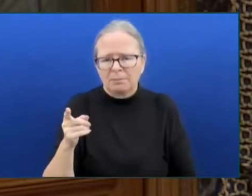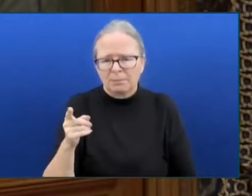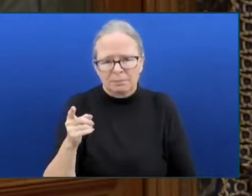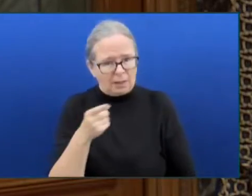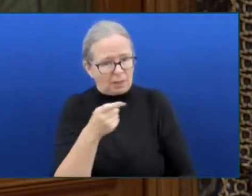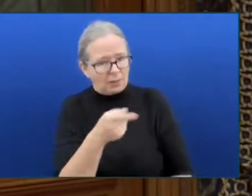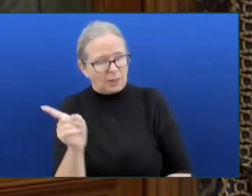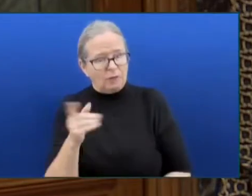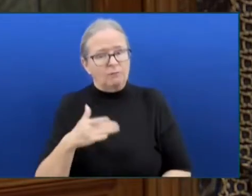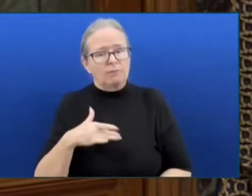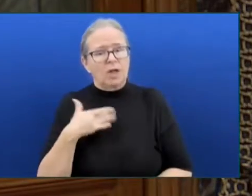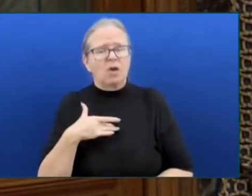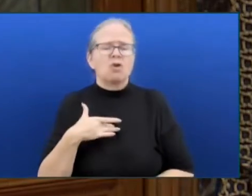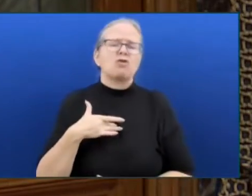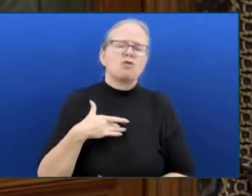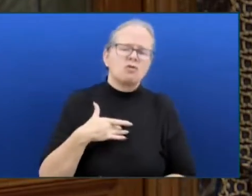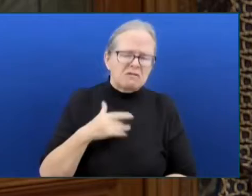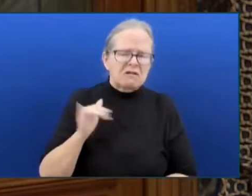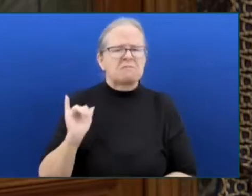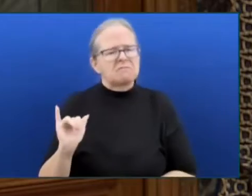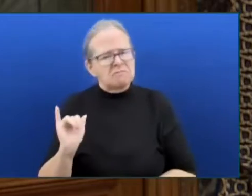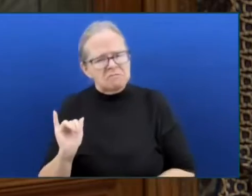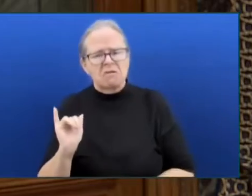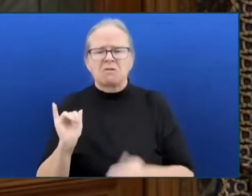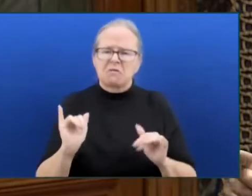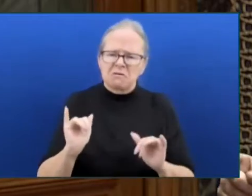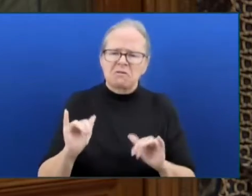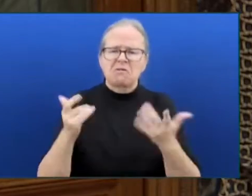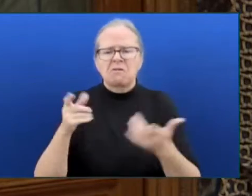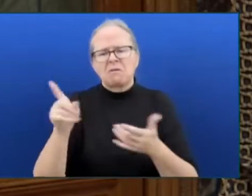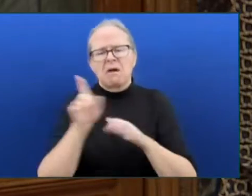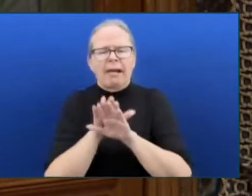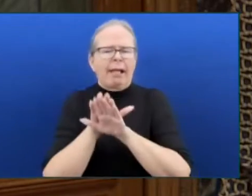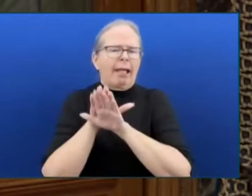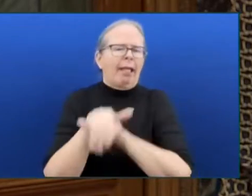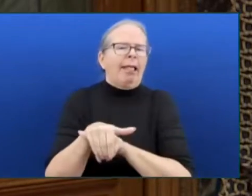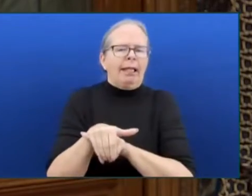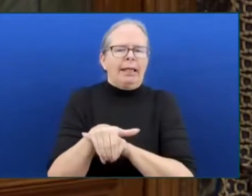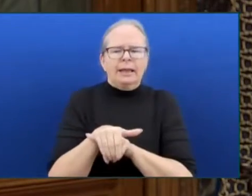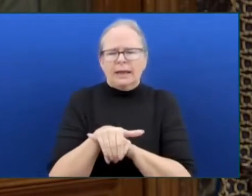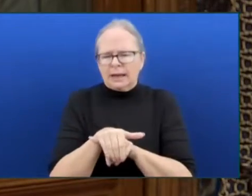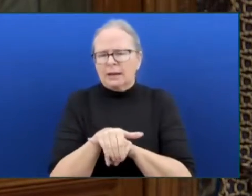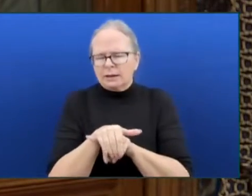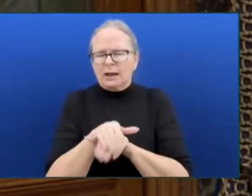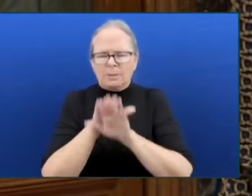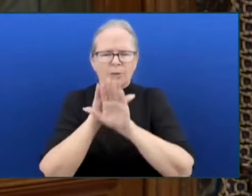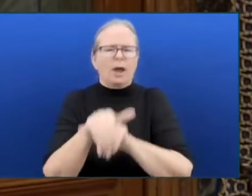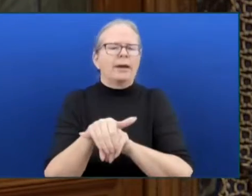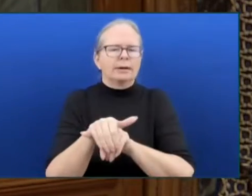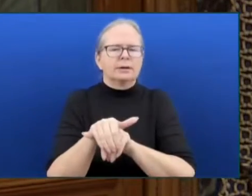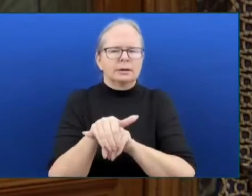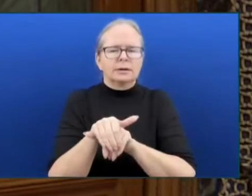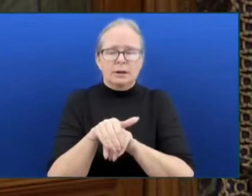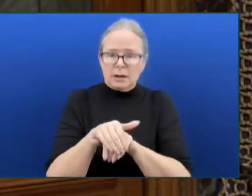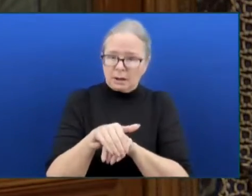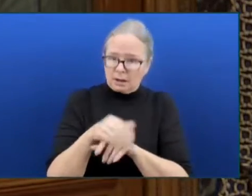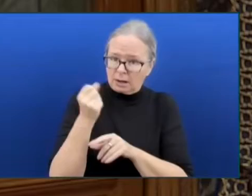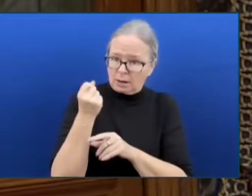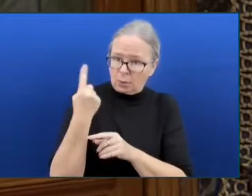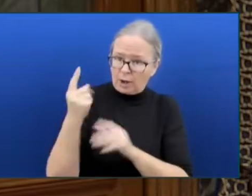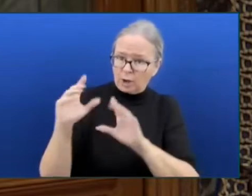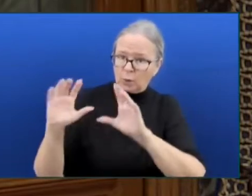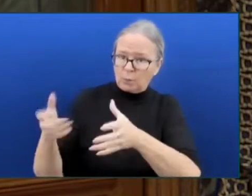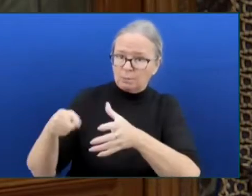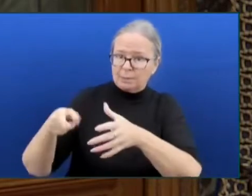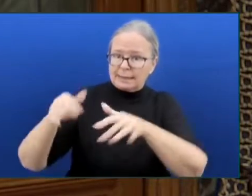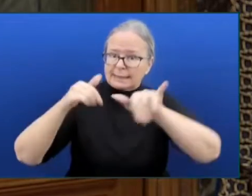hypocrisy. One set of standards for Stephanie Cadieux and another for themselves. We will